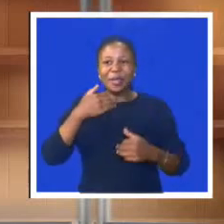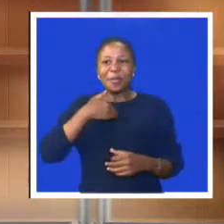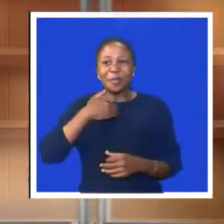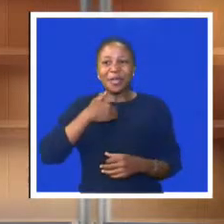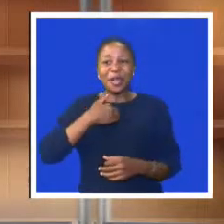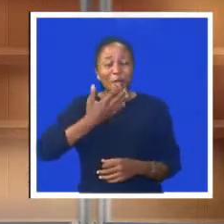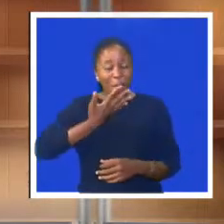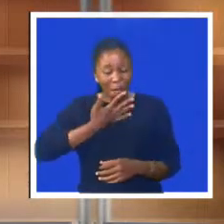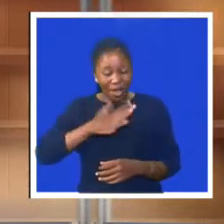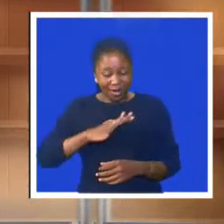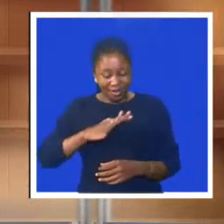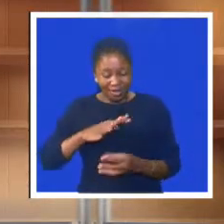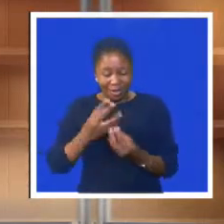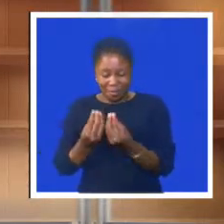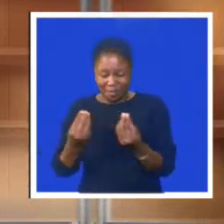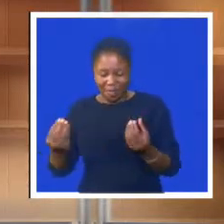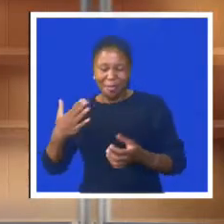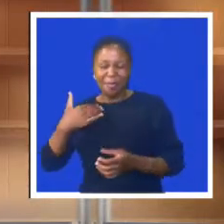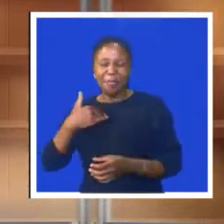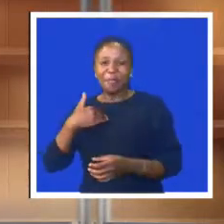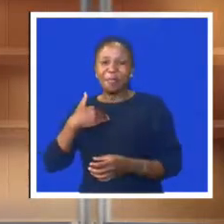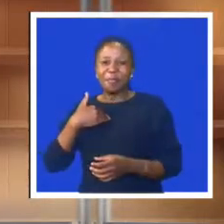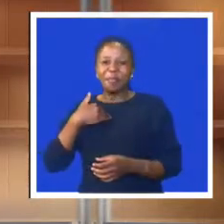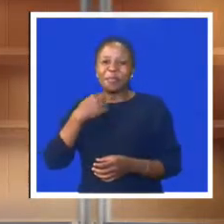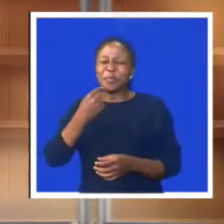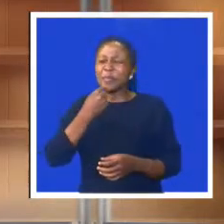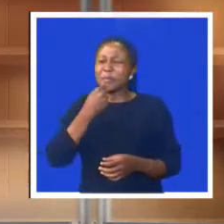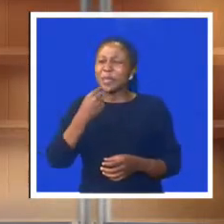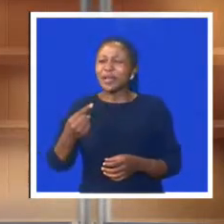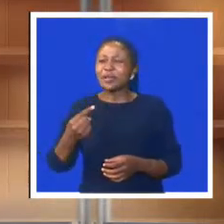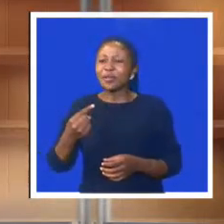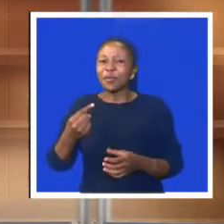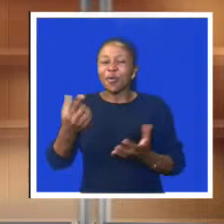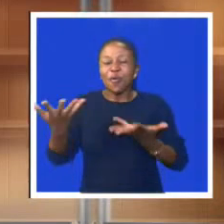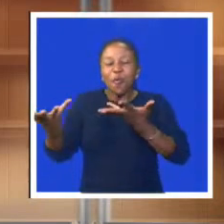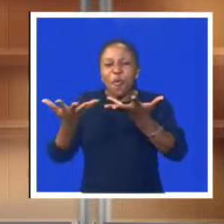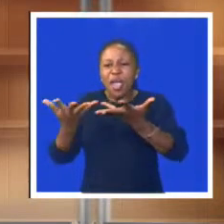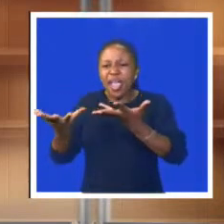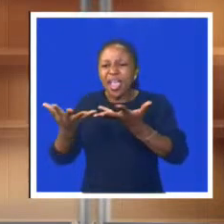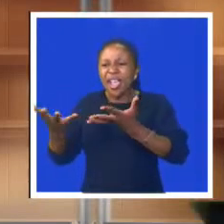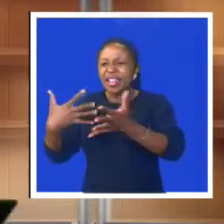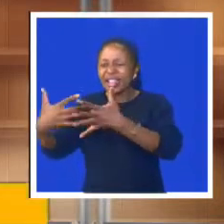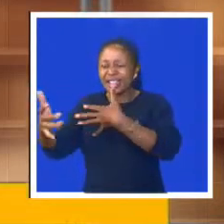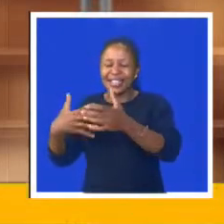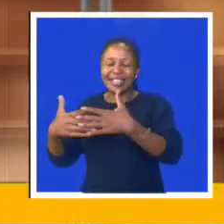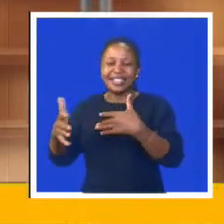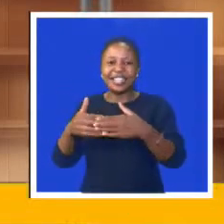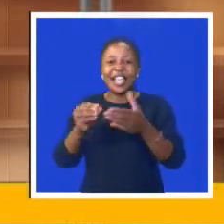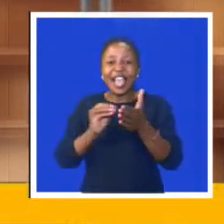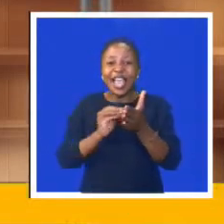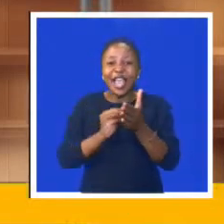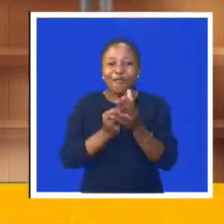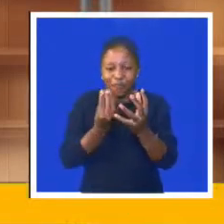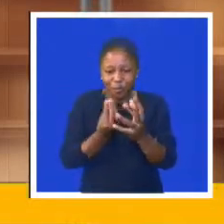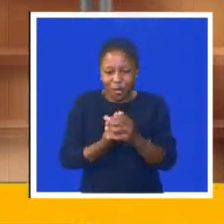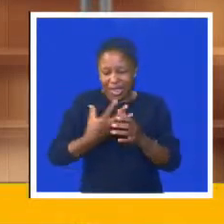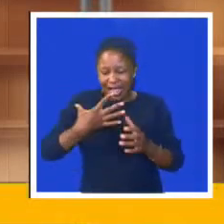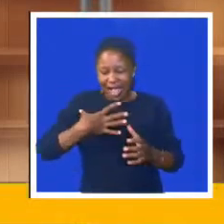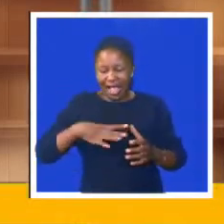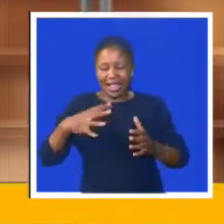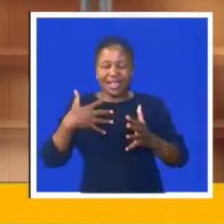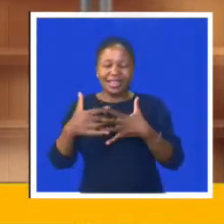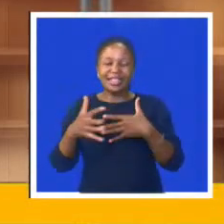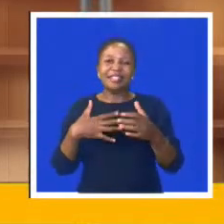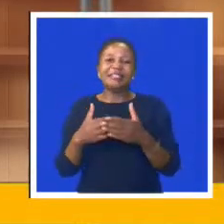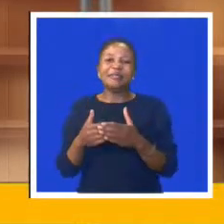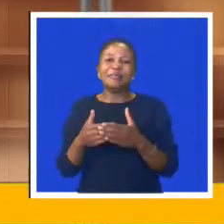to state the position of an object in relation to another. And lastly, I